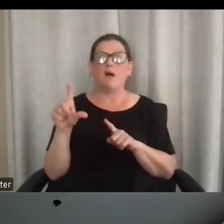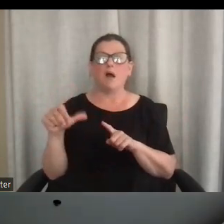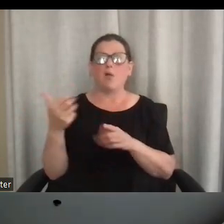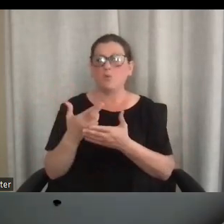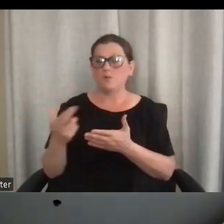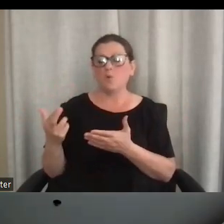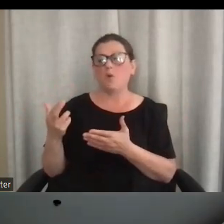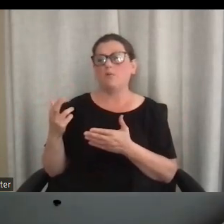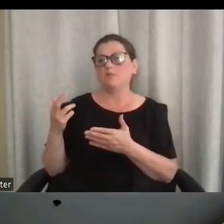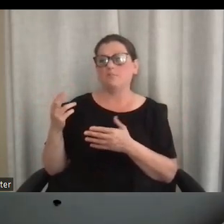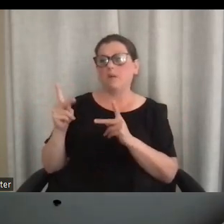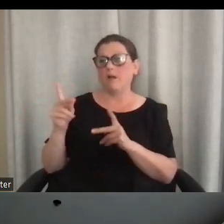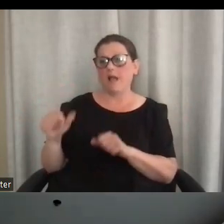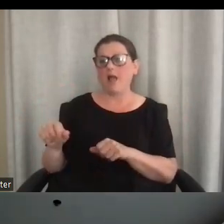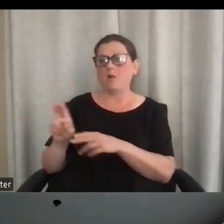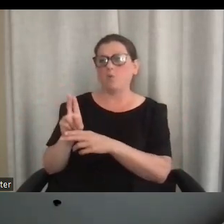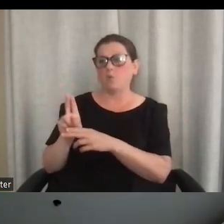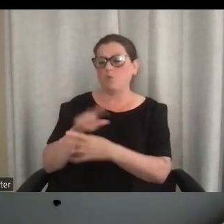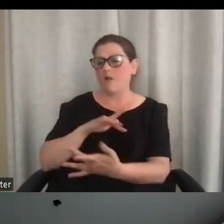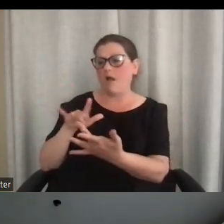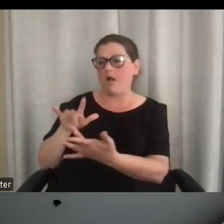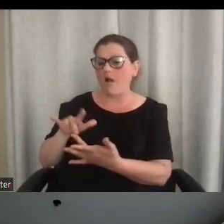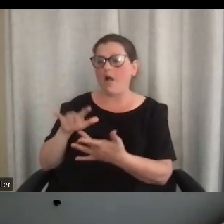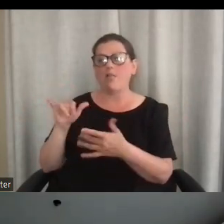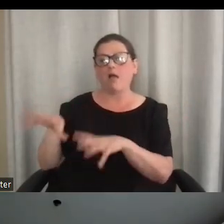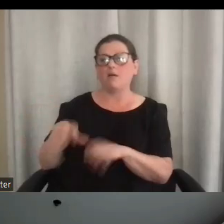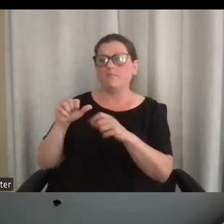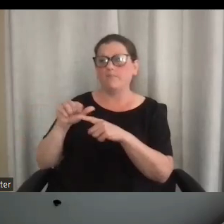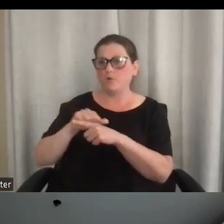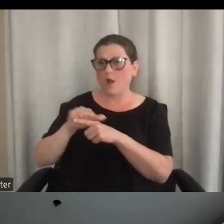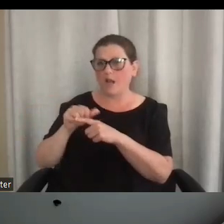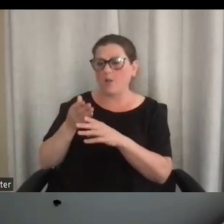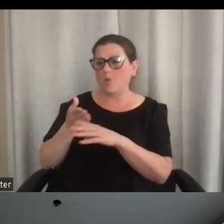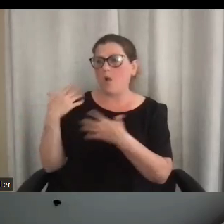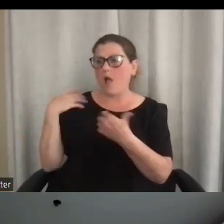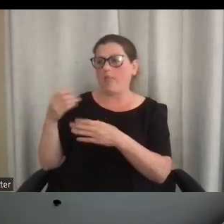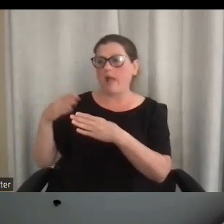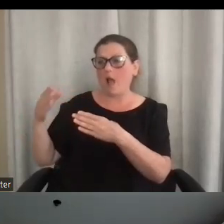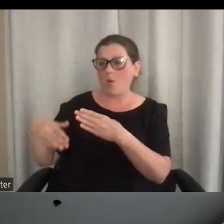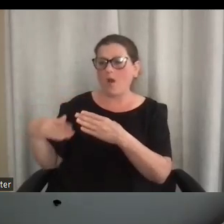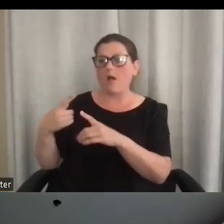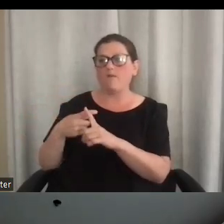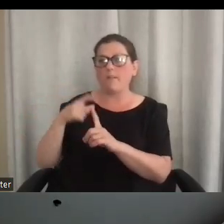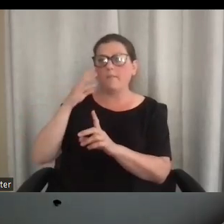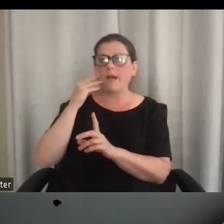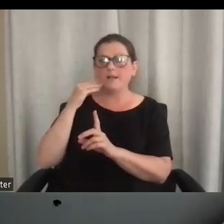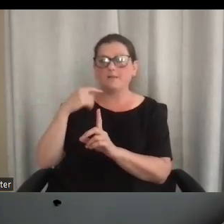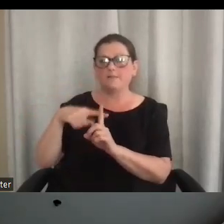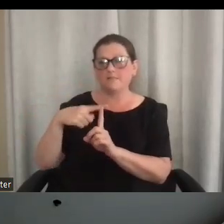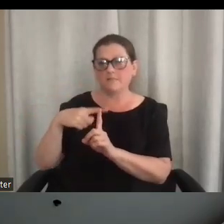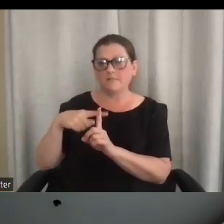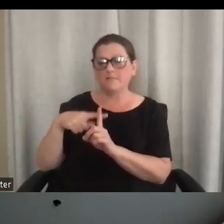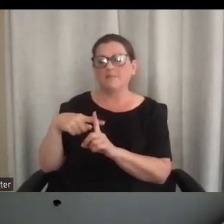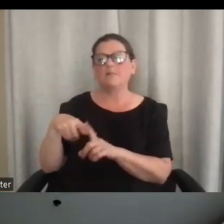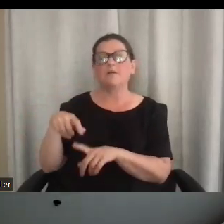can go to, like taking trainings through healthy outcomes from positive experiences out of Tufts, and to be